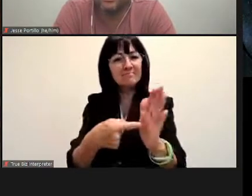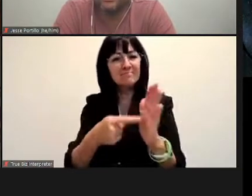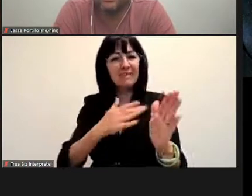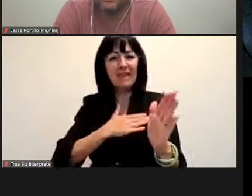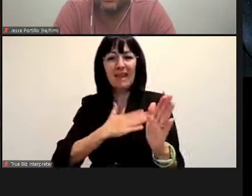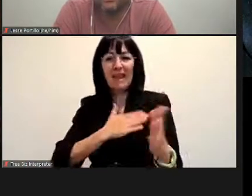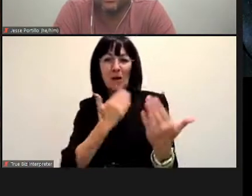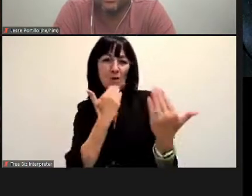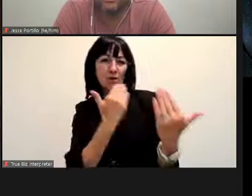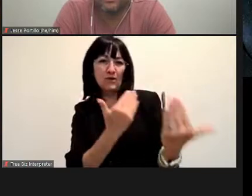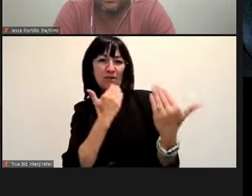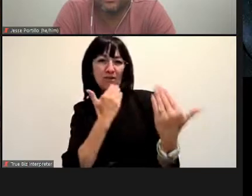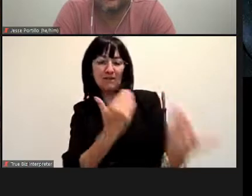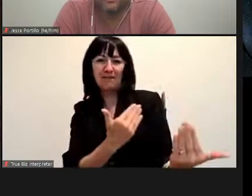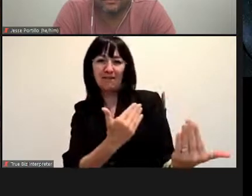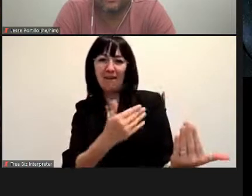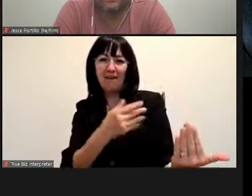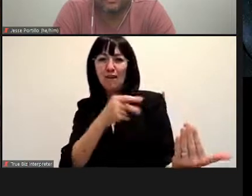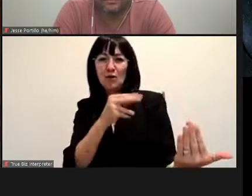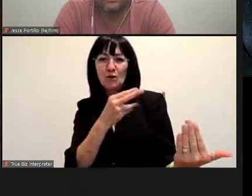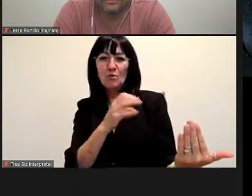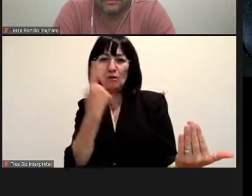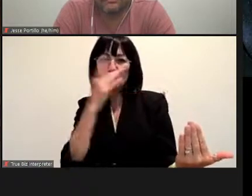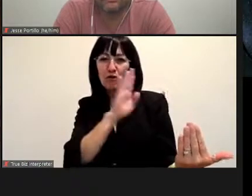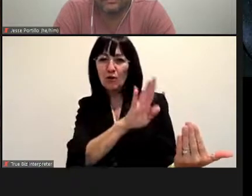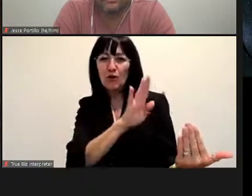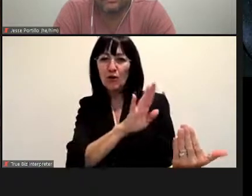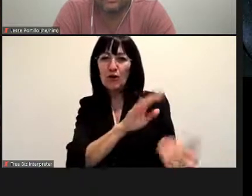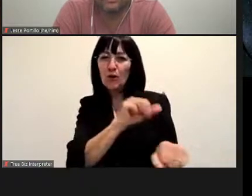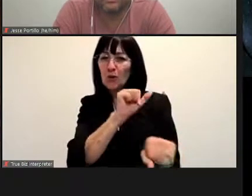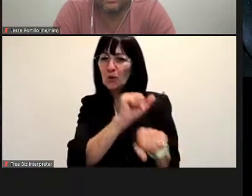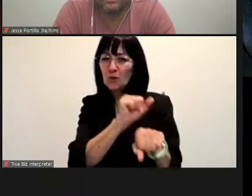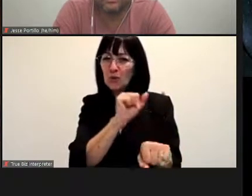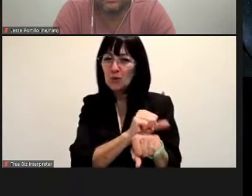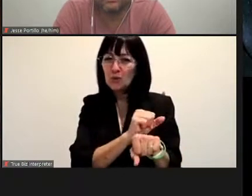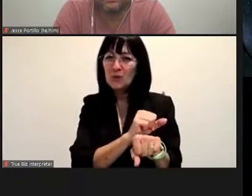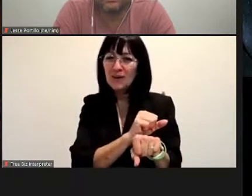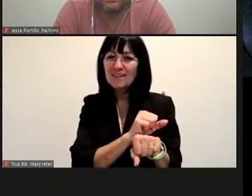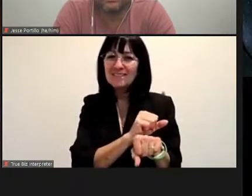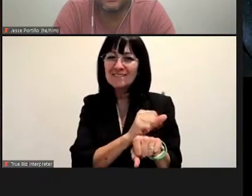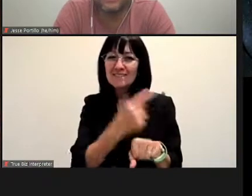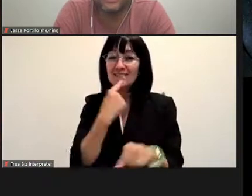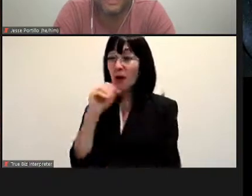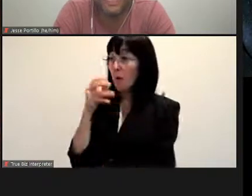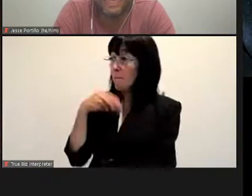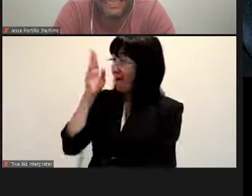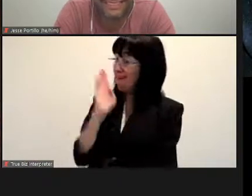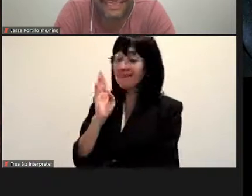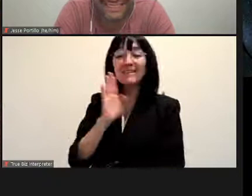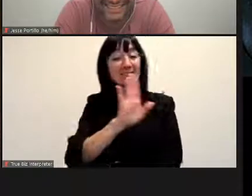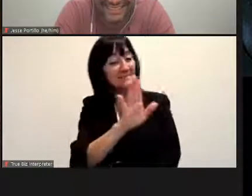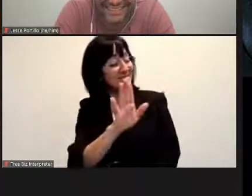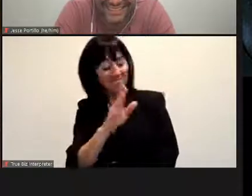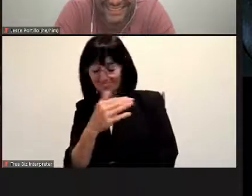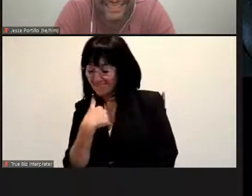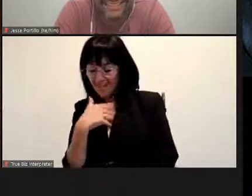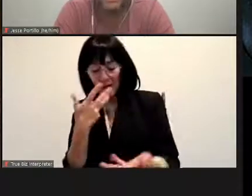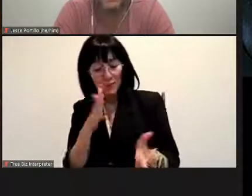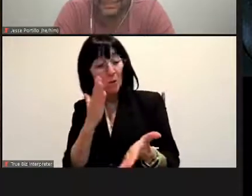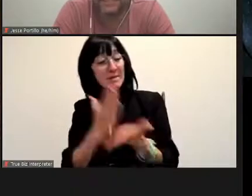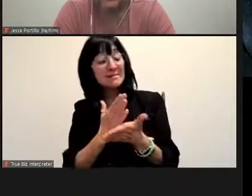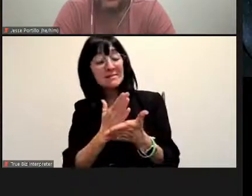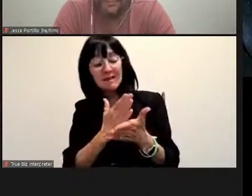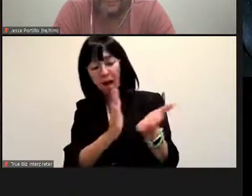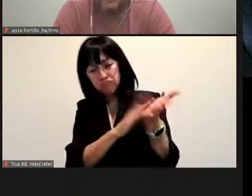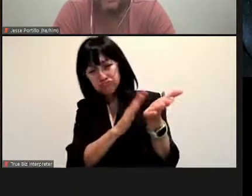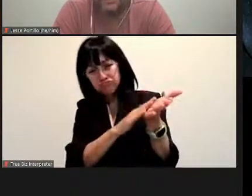to Portia for the work that she has been doing in service of the field. I know I'm not going to stop, I'm sorry, but very much echoing that, you